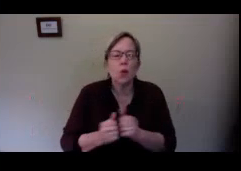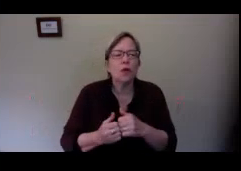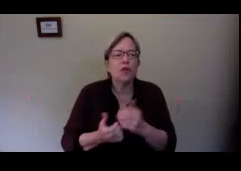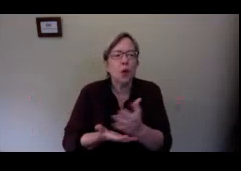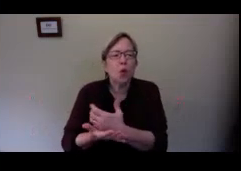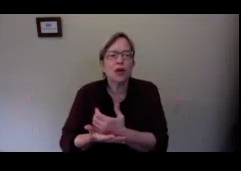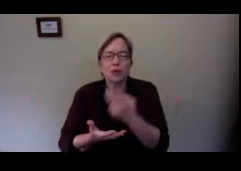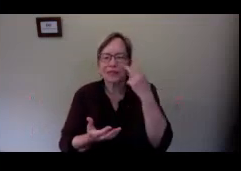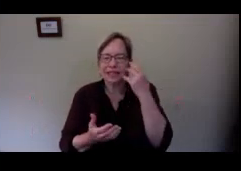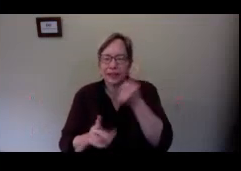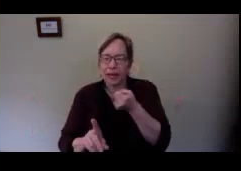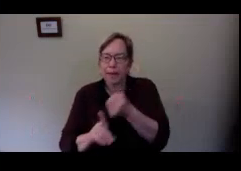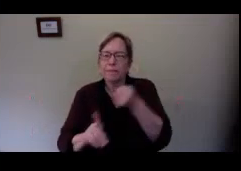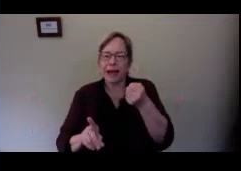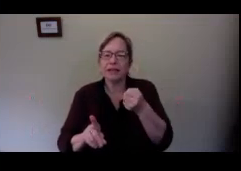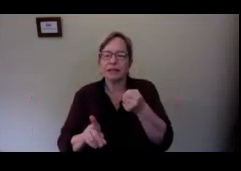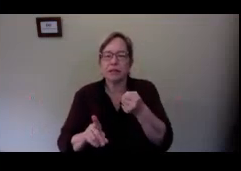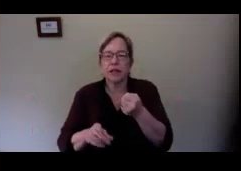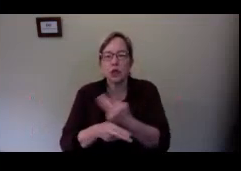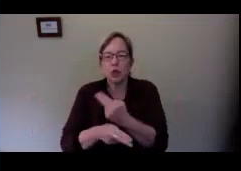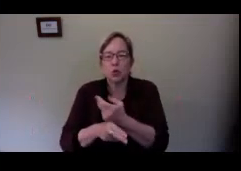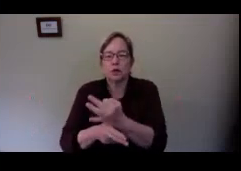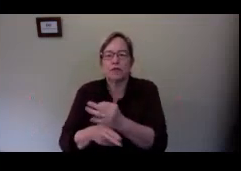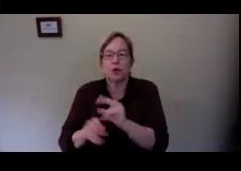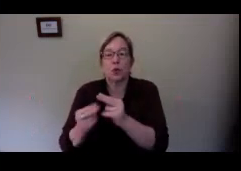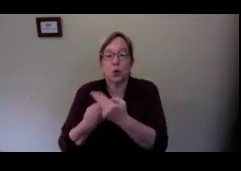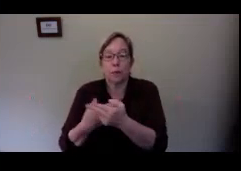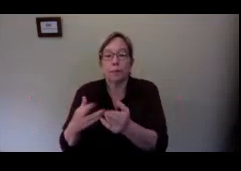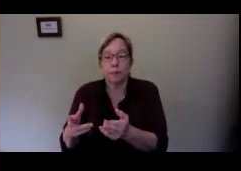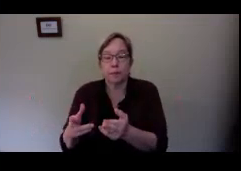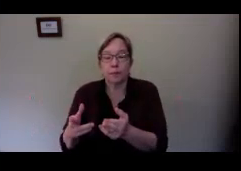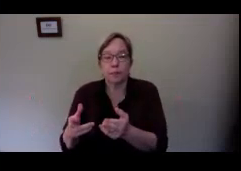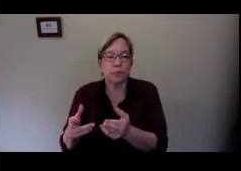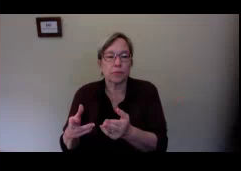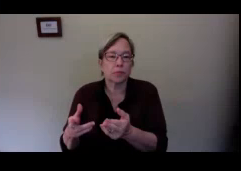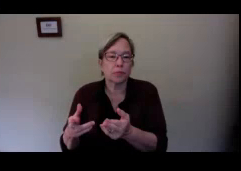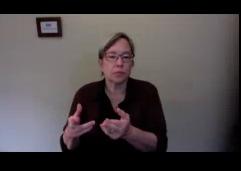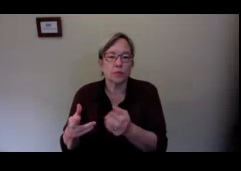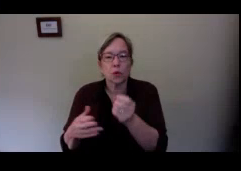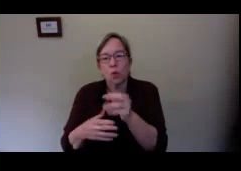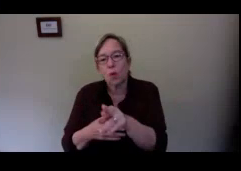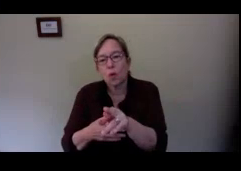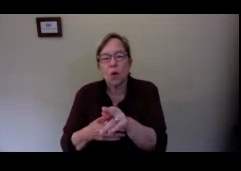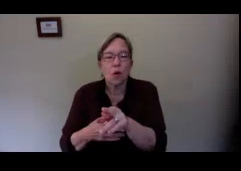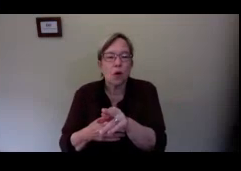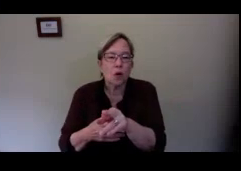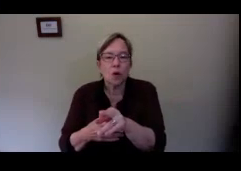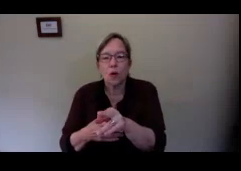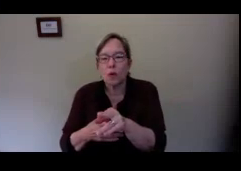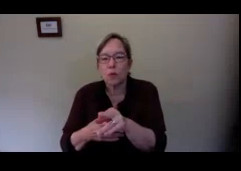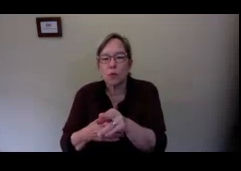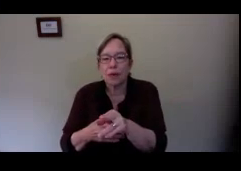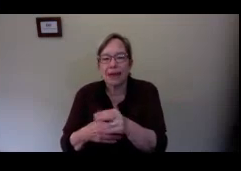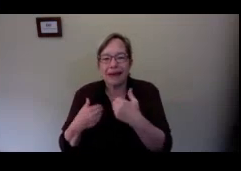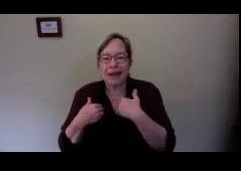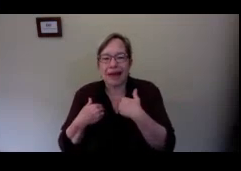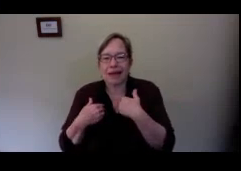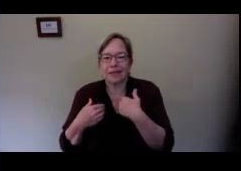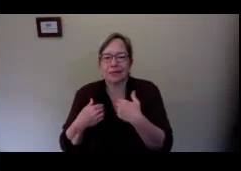impacts the intended use of a room, or has the ramifications